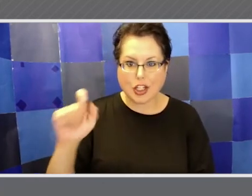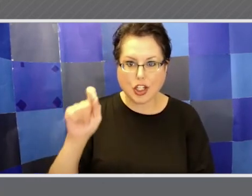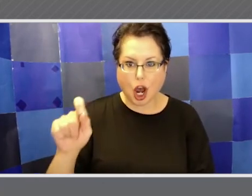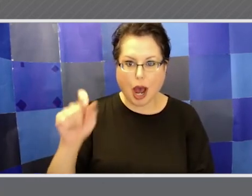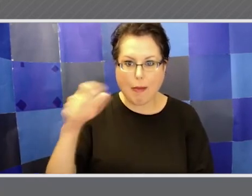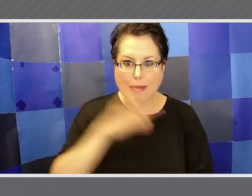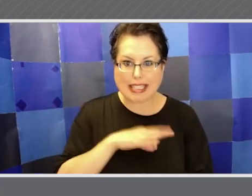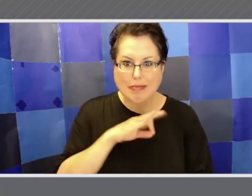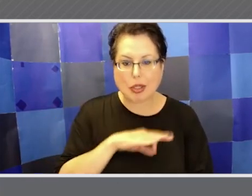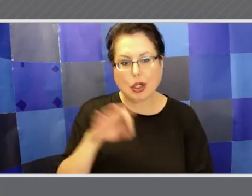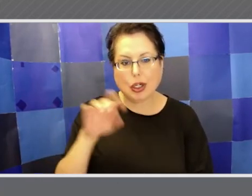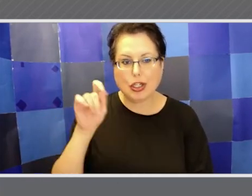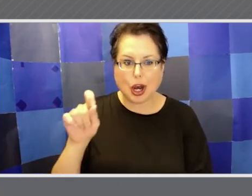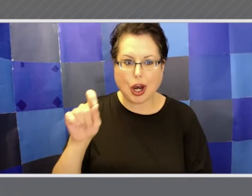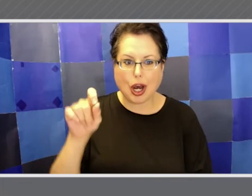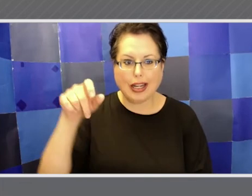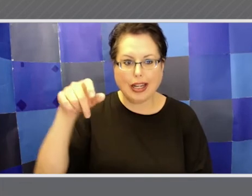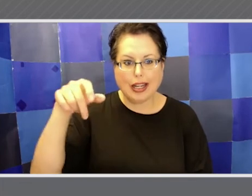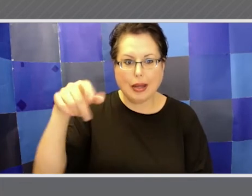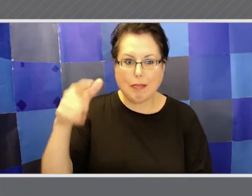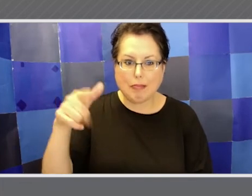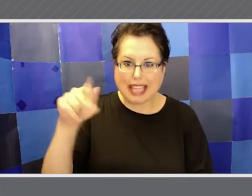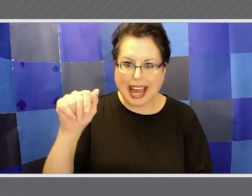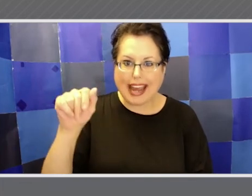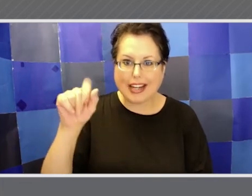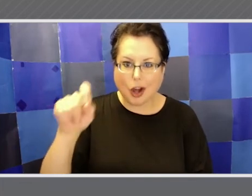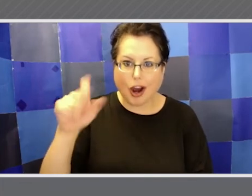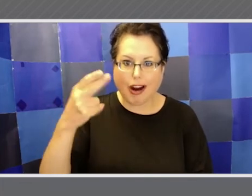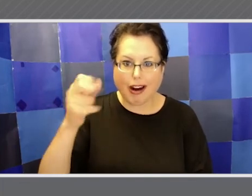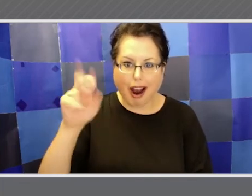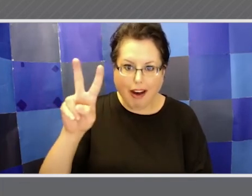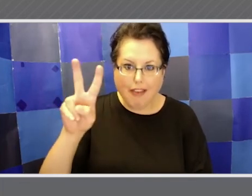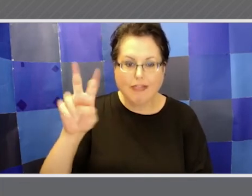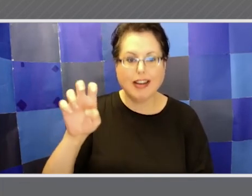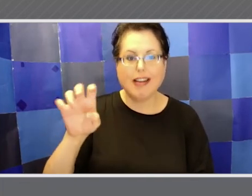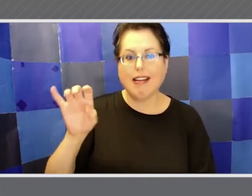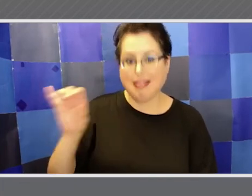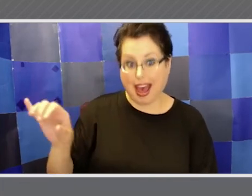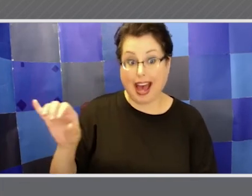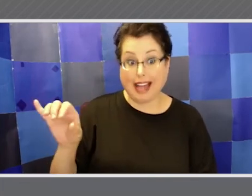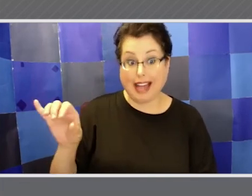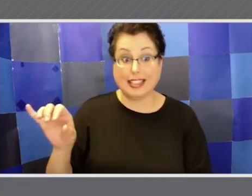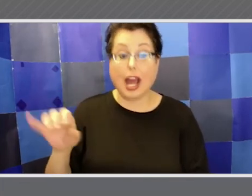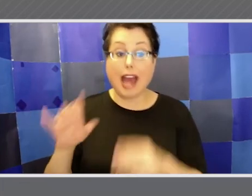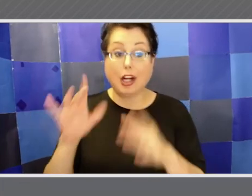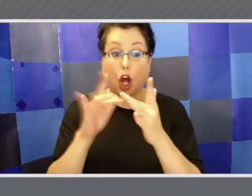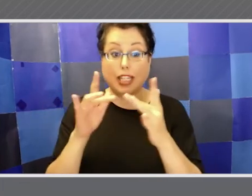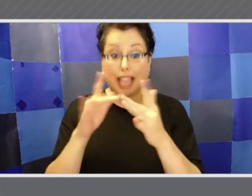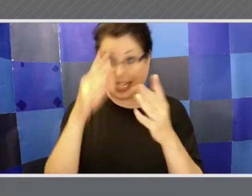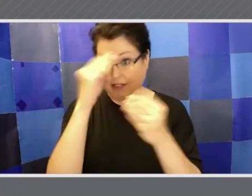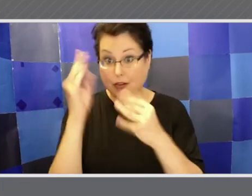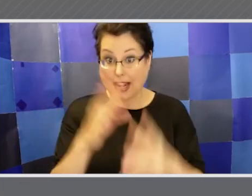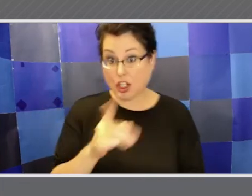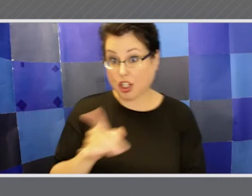engage.pittsburghpa.gov/2022 budgets. I'm about to pull that up. Contact information for the operating team is